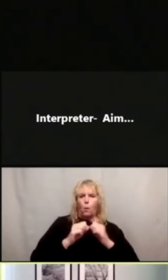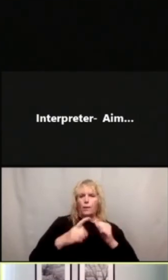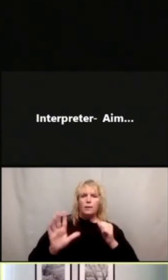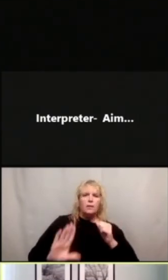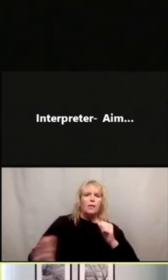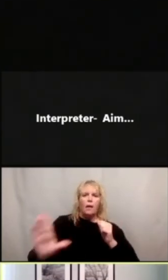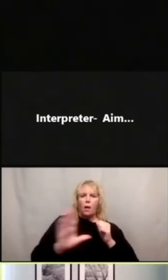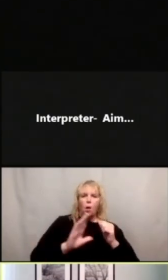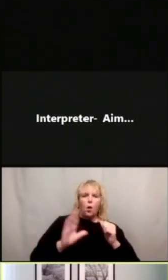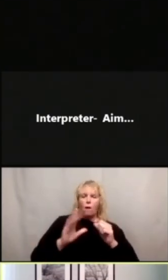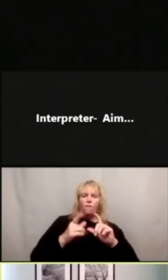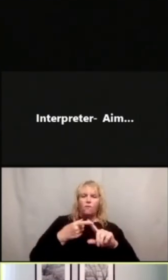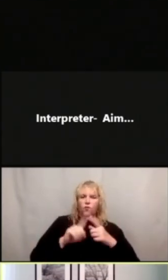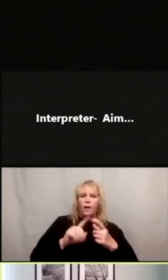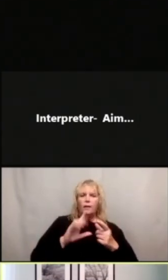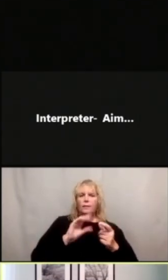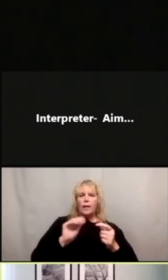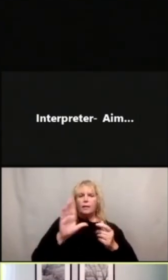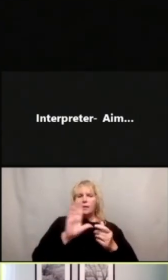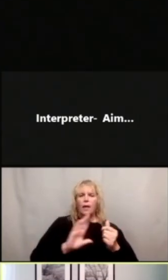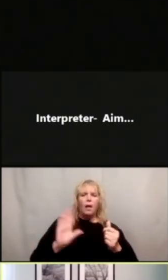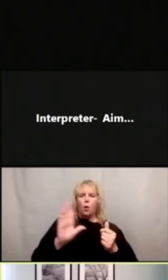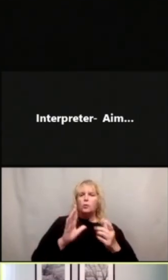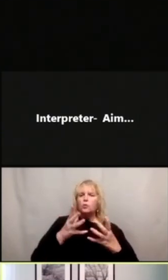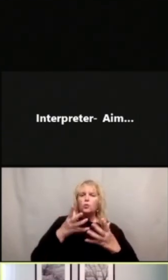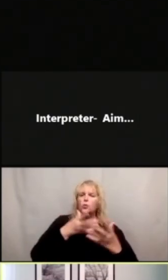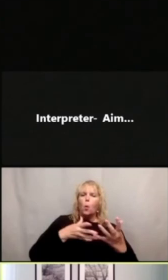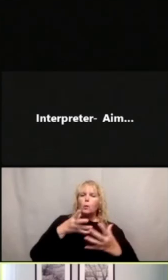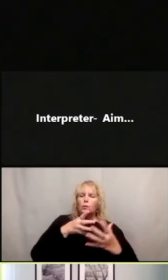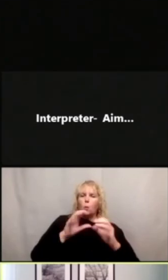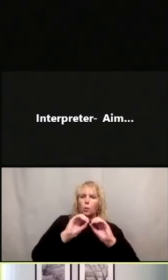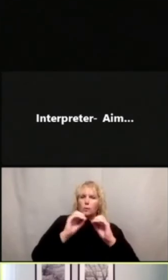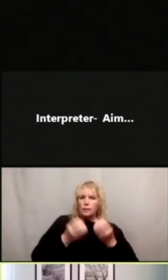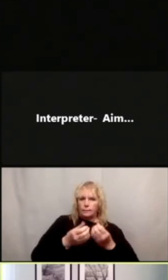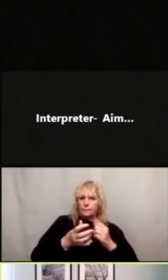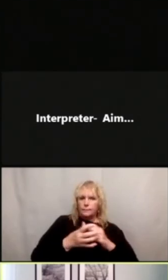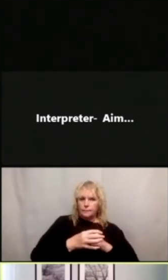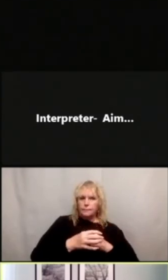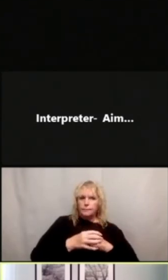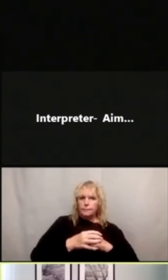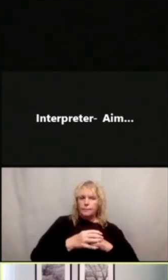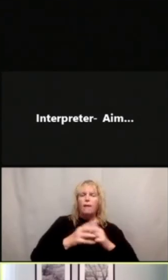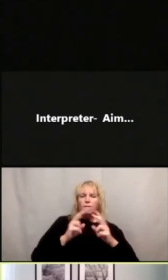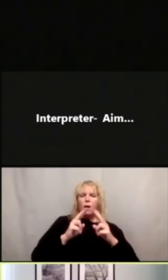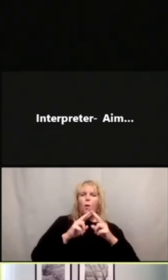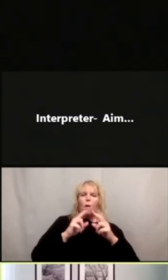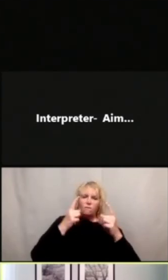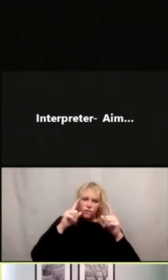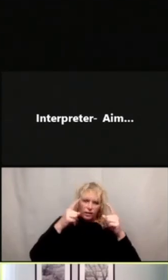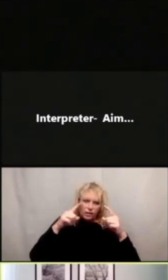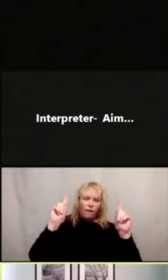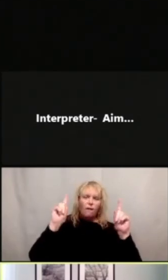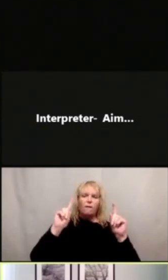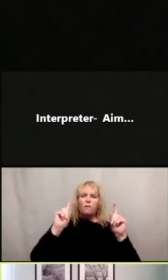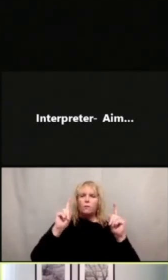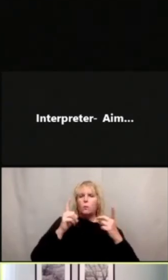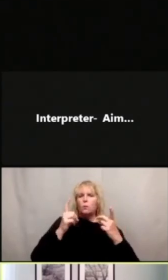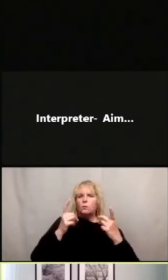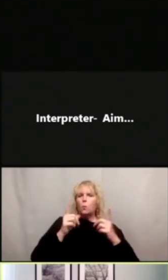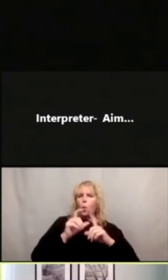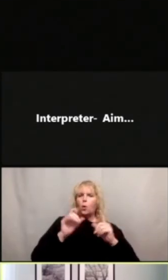know from different social organizations. And it's, a very effective word of mouth way to get information